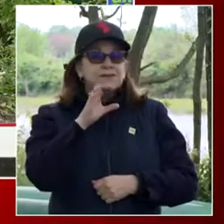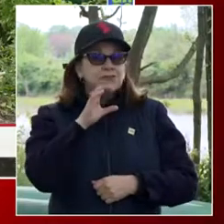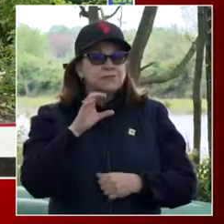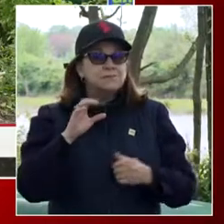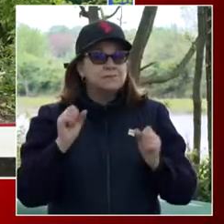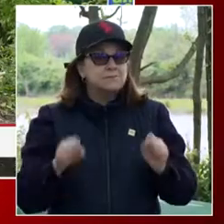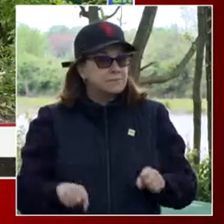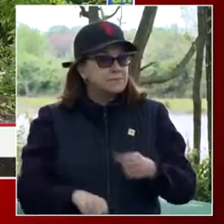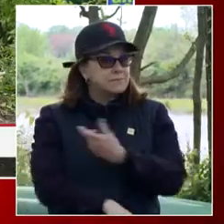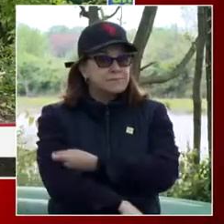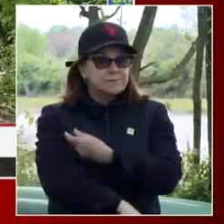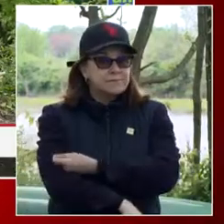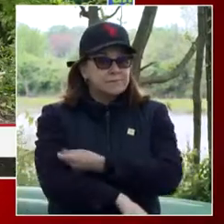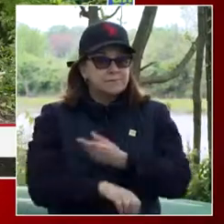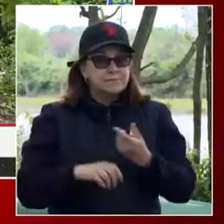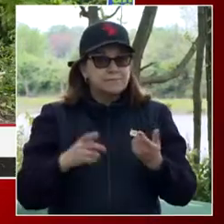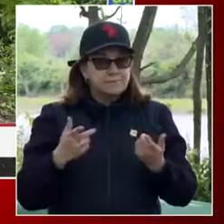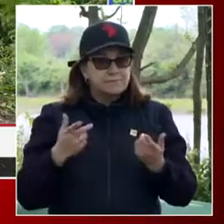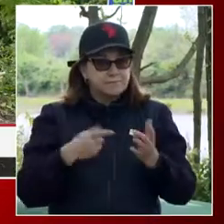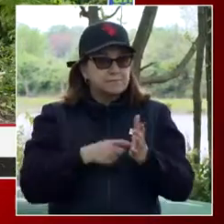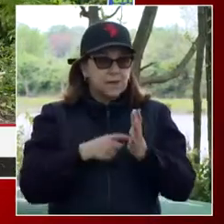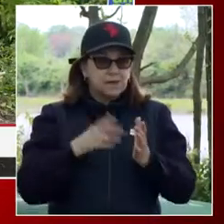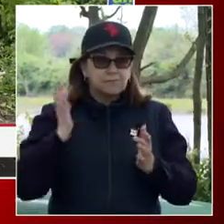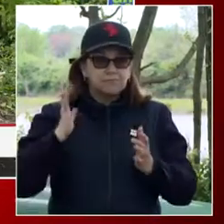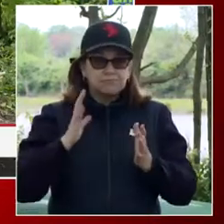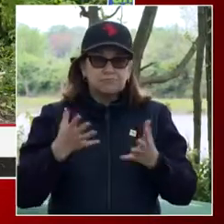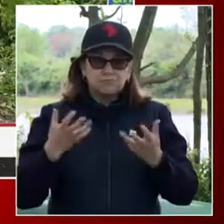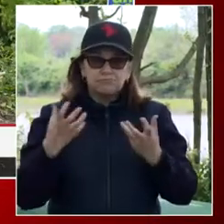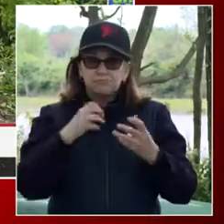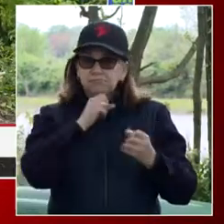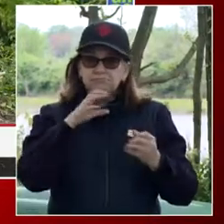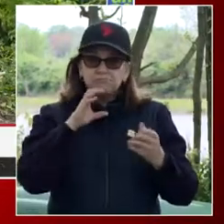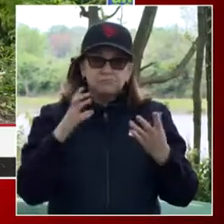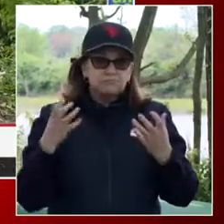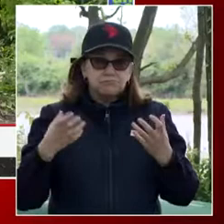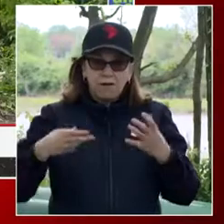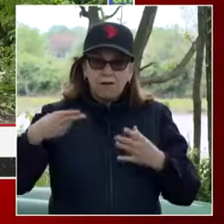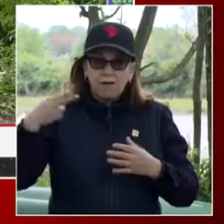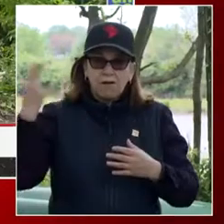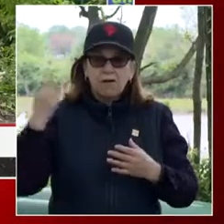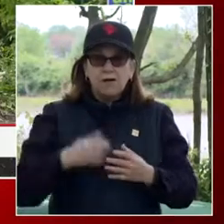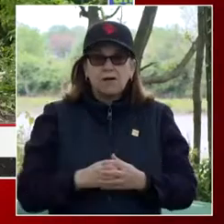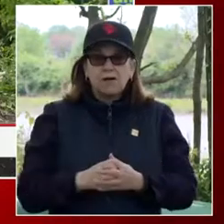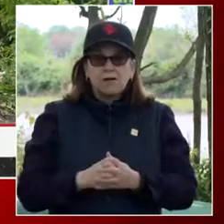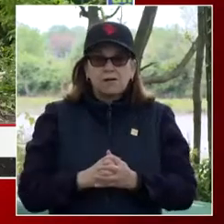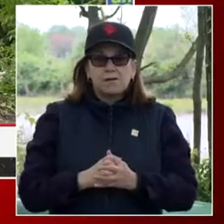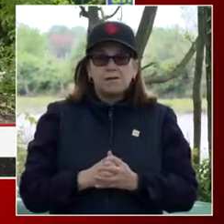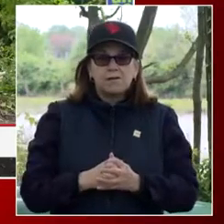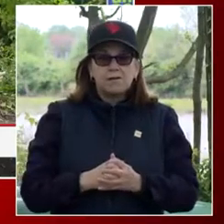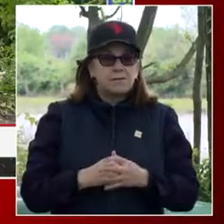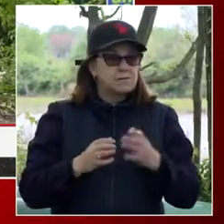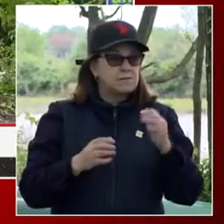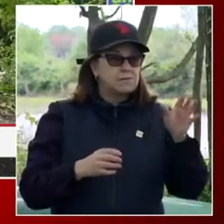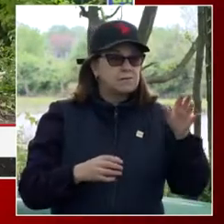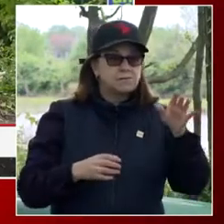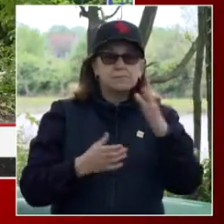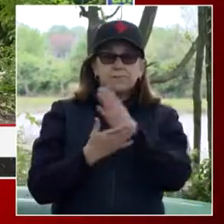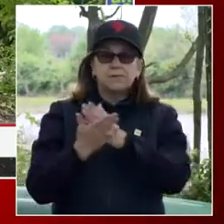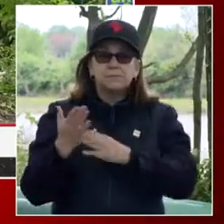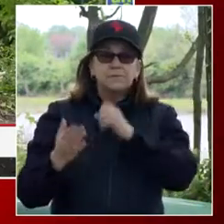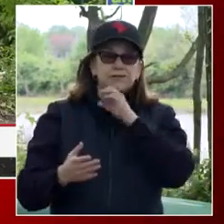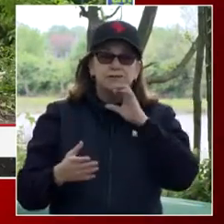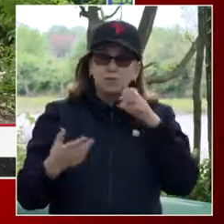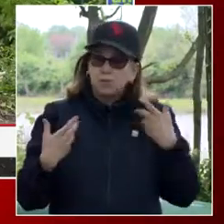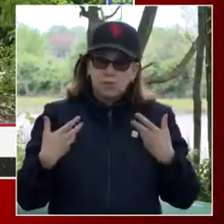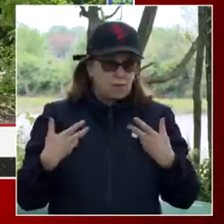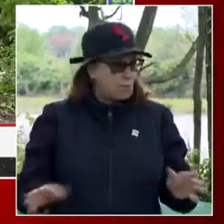demand was very high. All seniors wanted the vaccine. I guess I'm wondering. All now seniors that didn't want the vaccine. Okay, What you